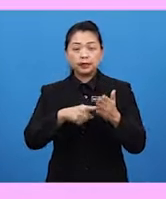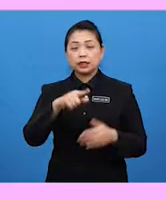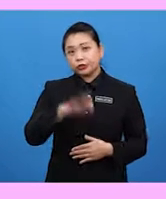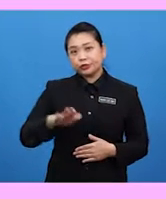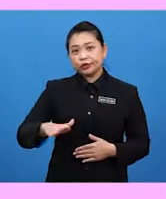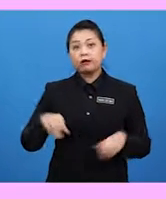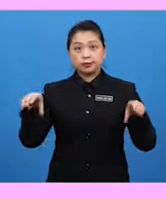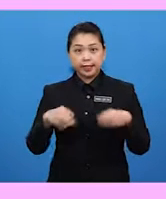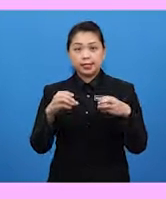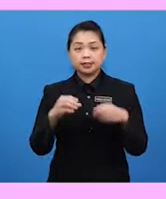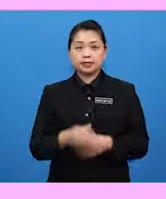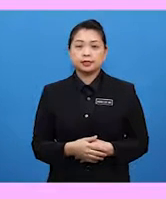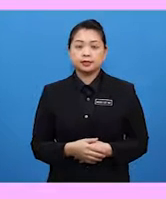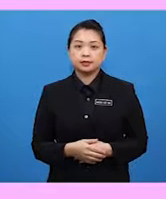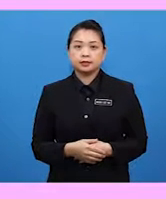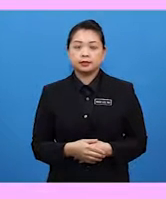does.